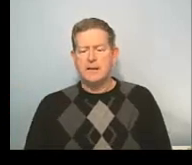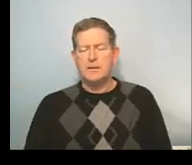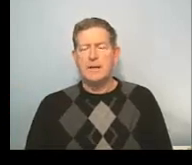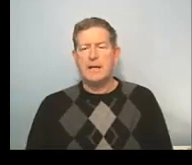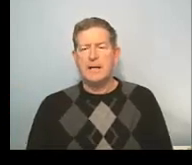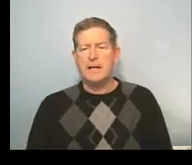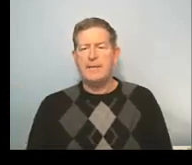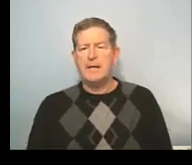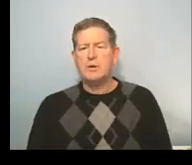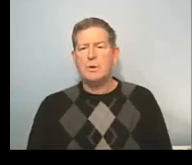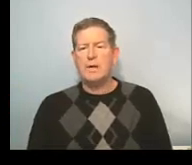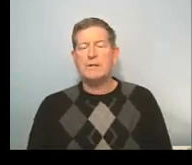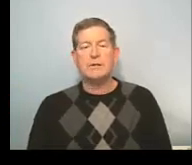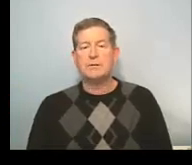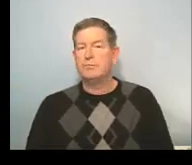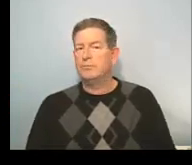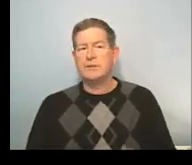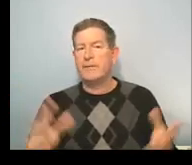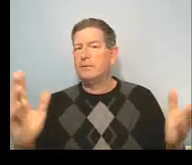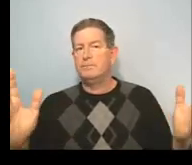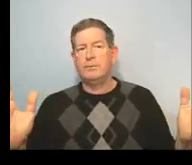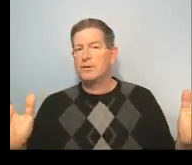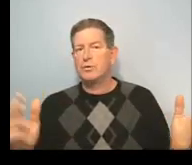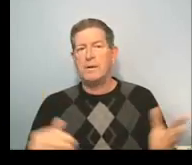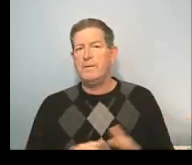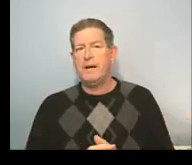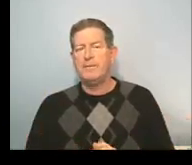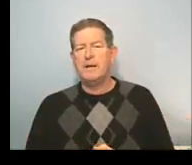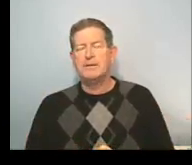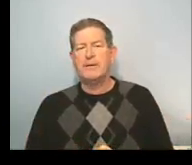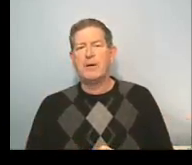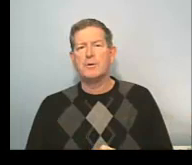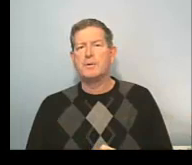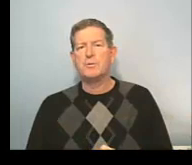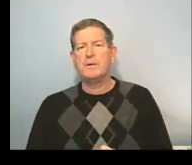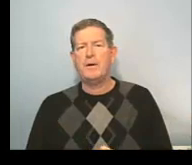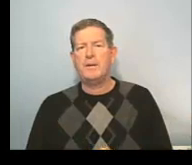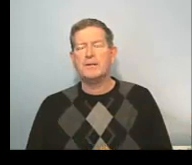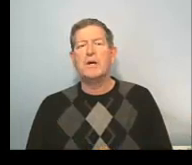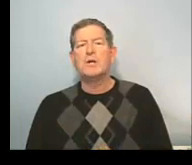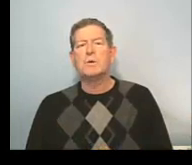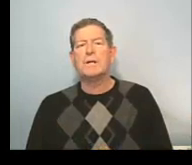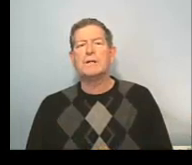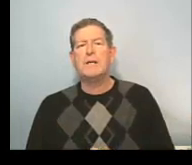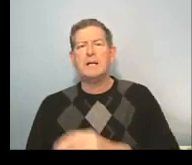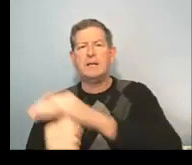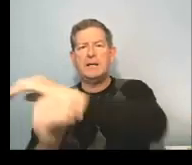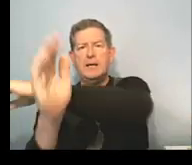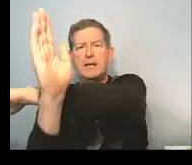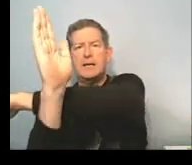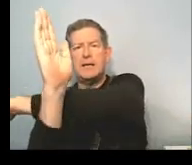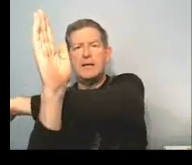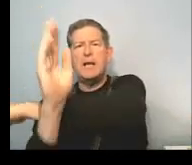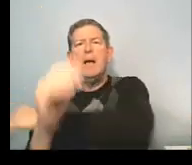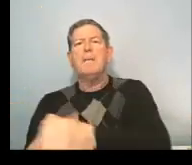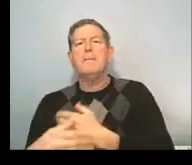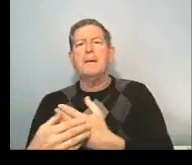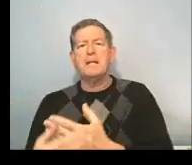diez. And then son las 7 plus 25. 7 hours plus 25 minutes. Son las